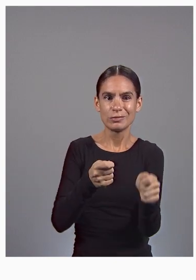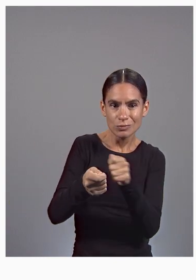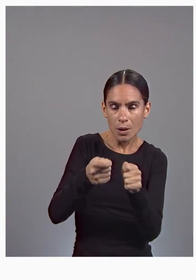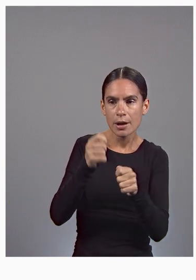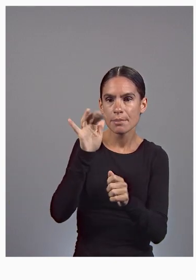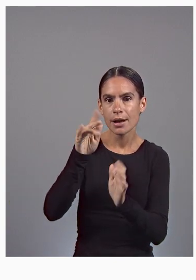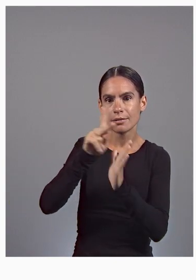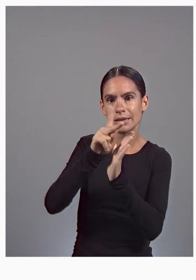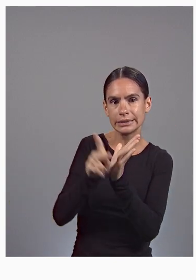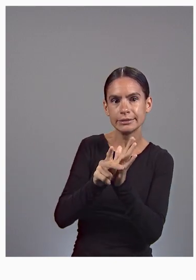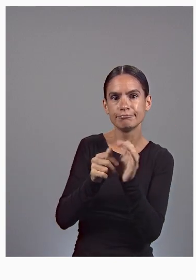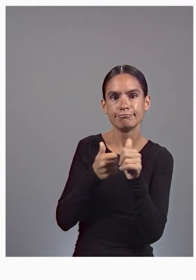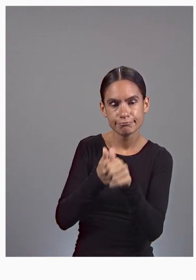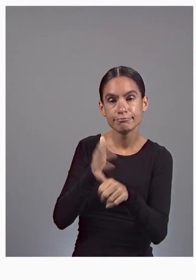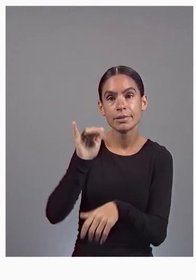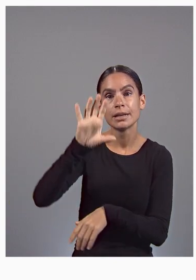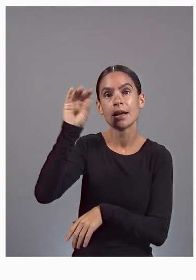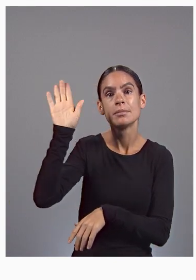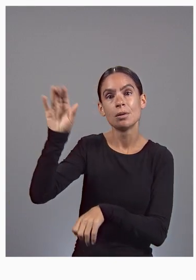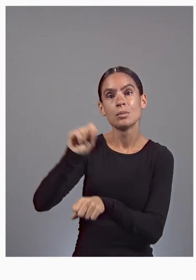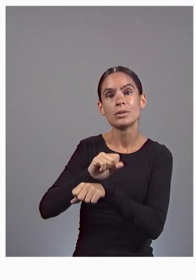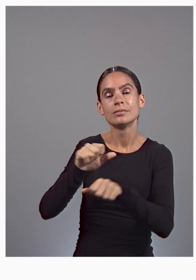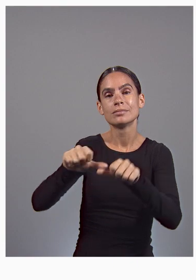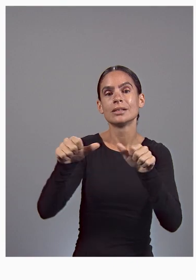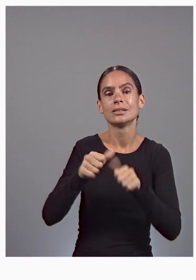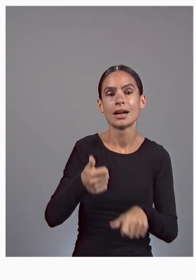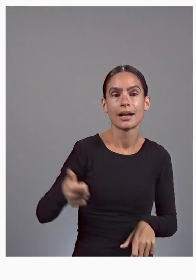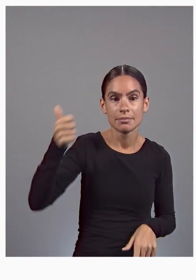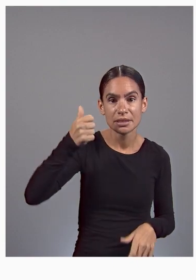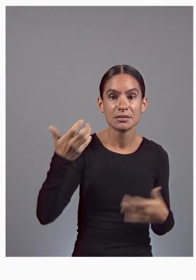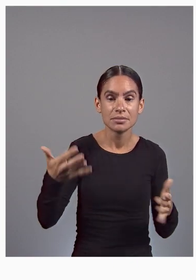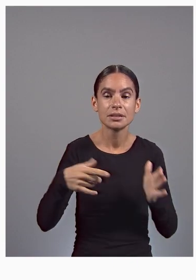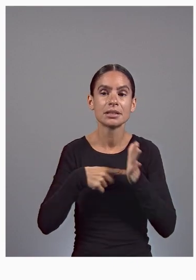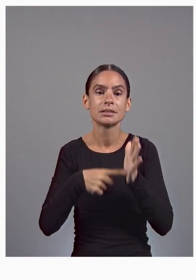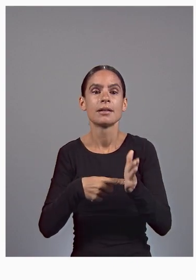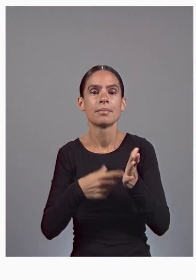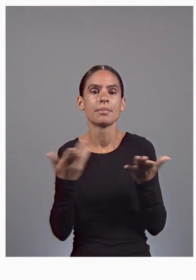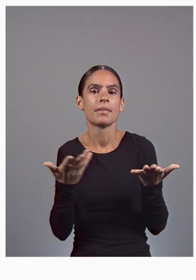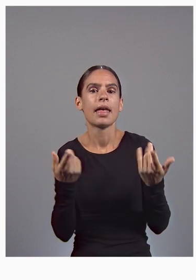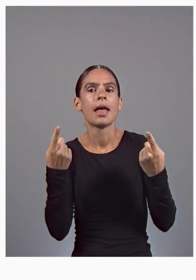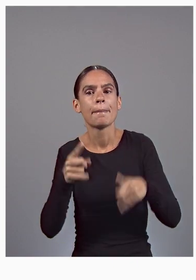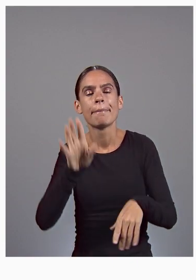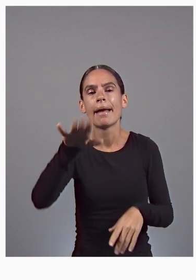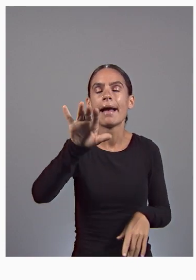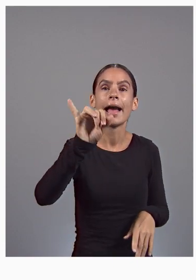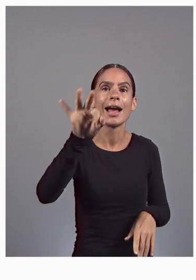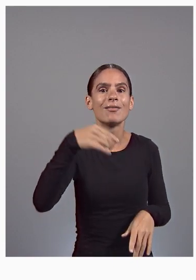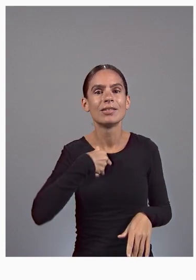admin. For example, here's what happens if I try to share the app outside of my domain.